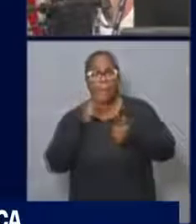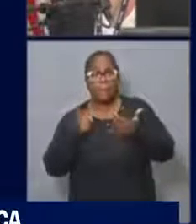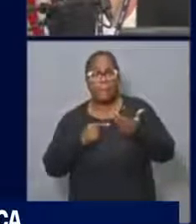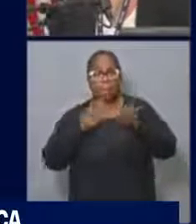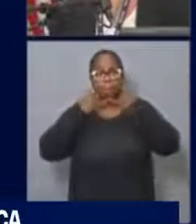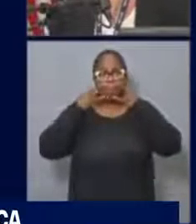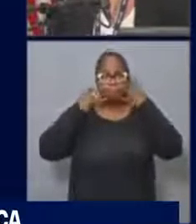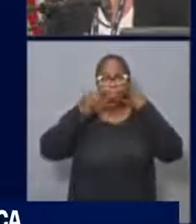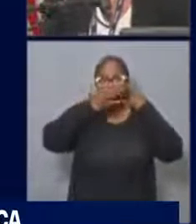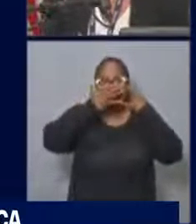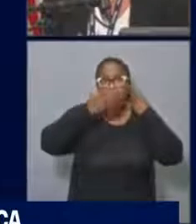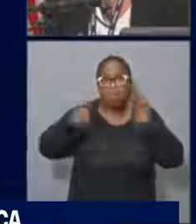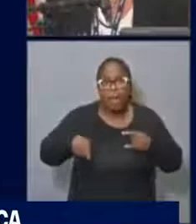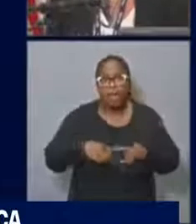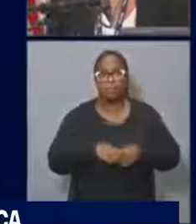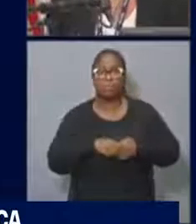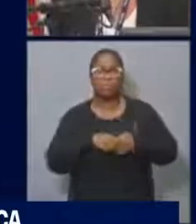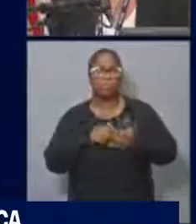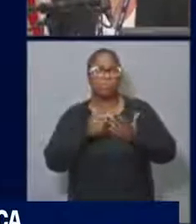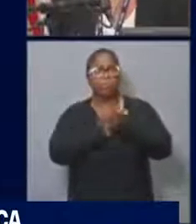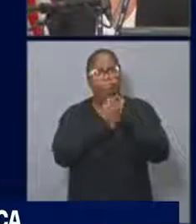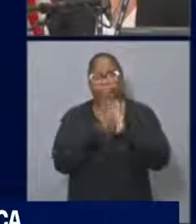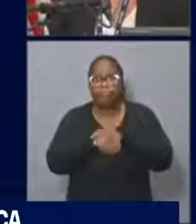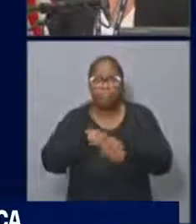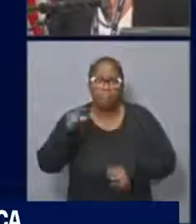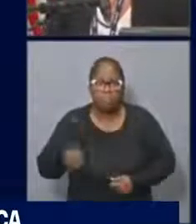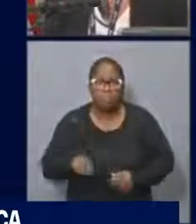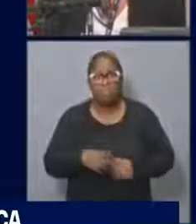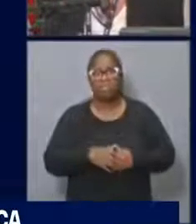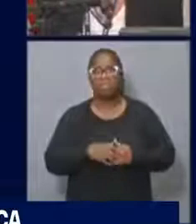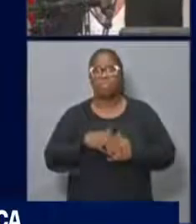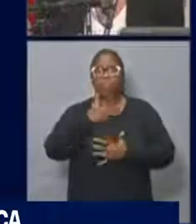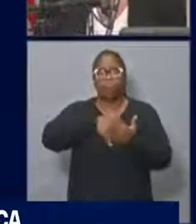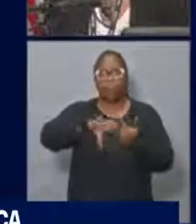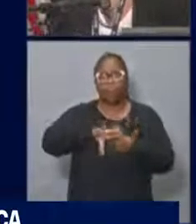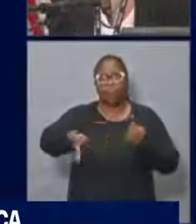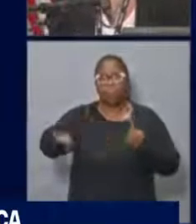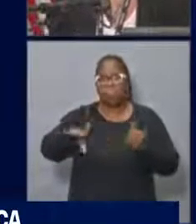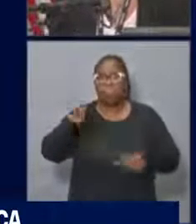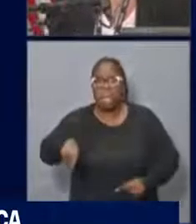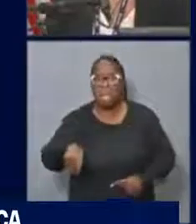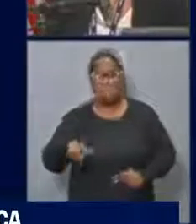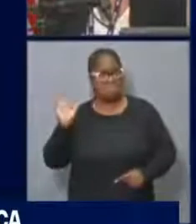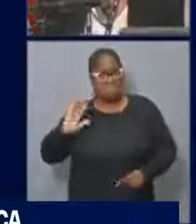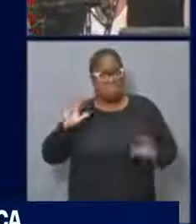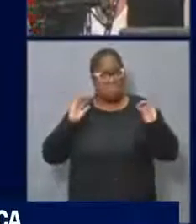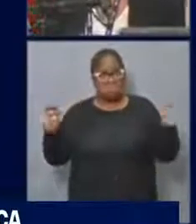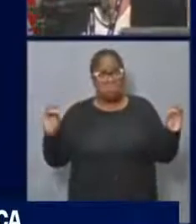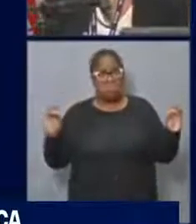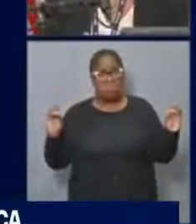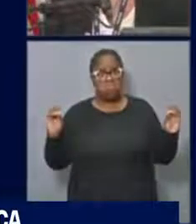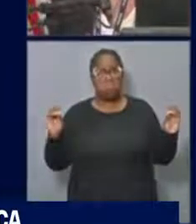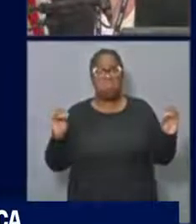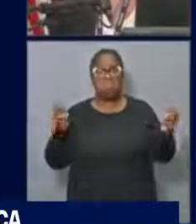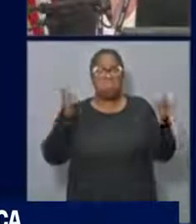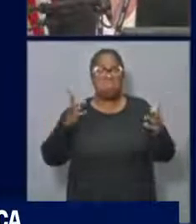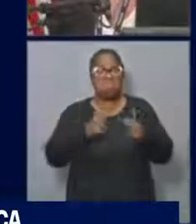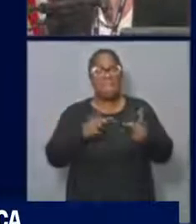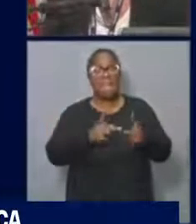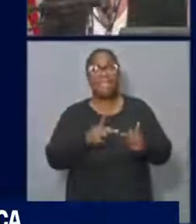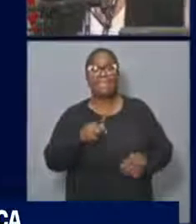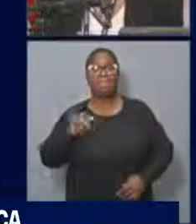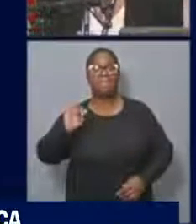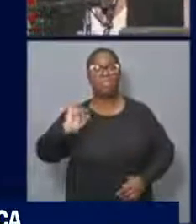many places where people went to work who were essential workers, infection control was just not a priority. So we